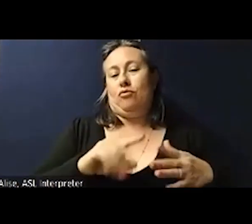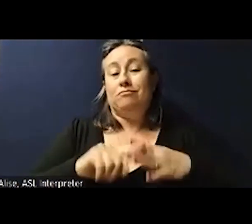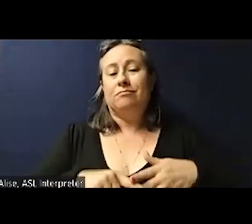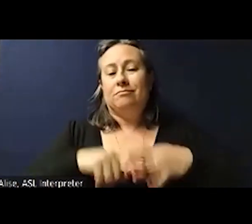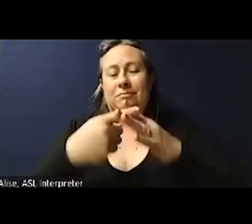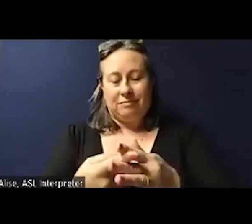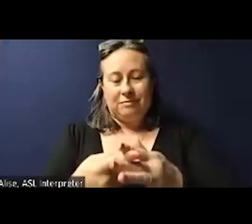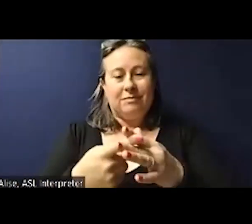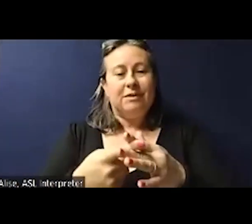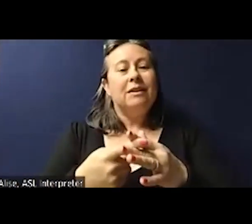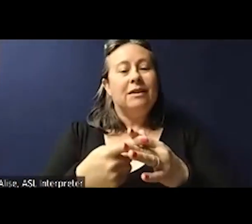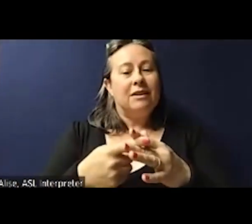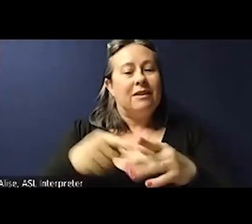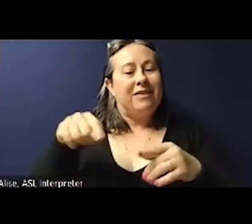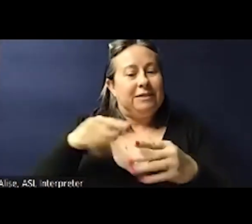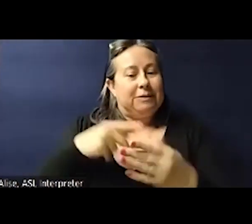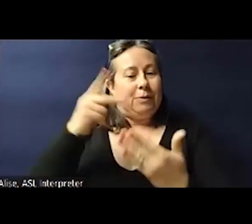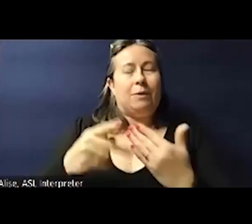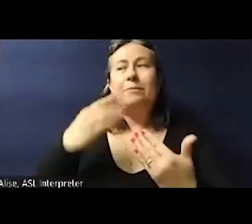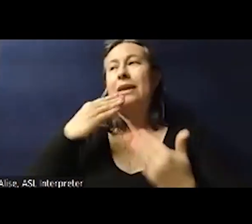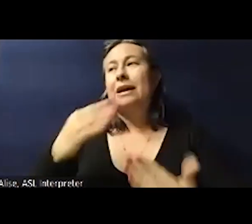Thanks for having me join.